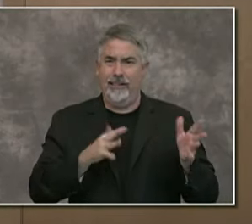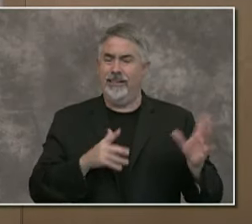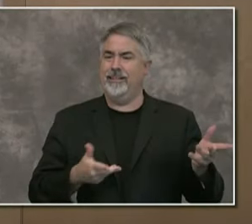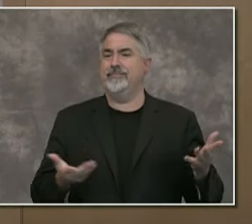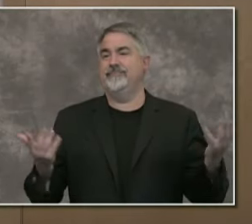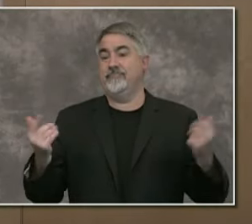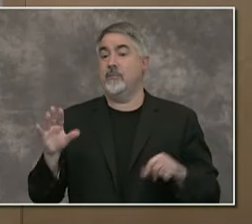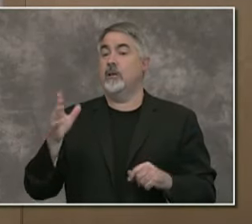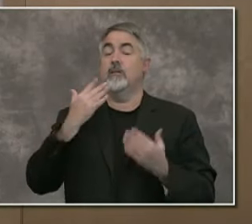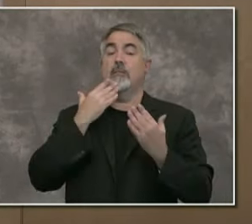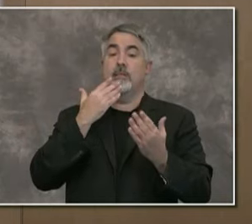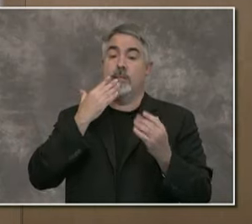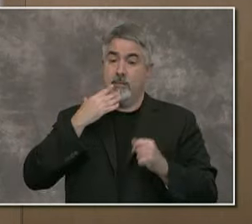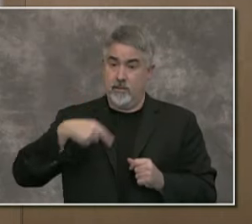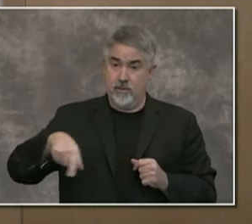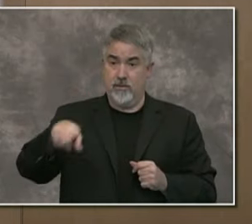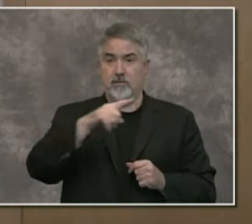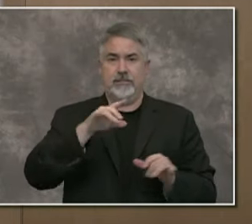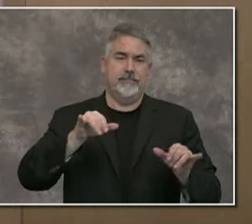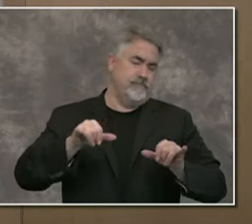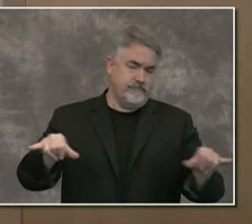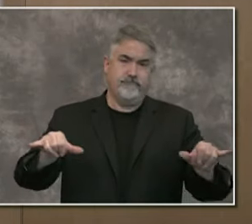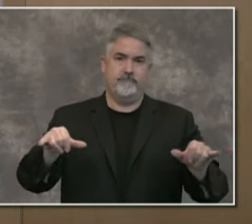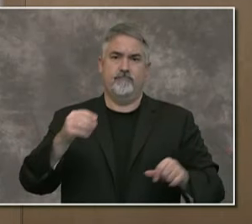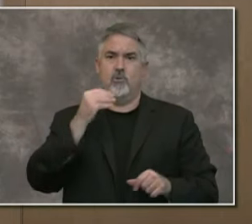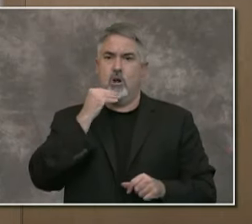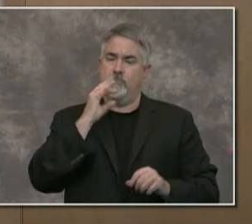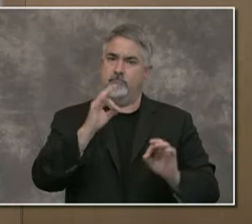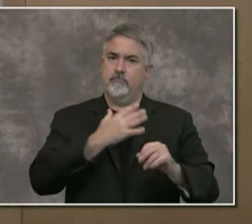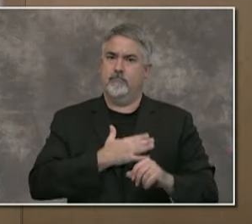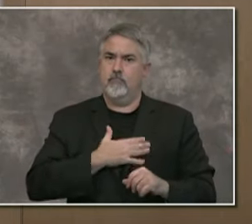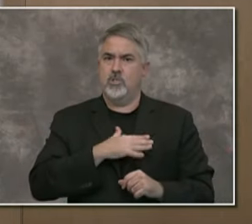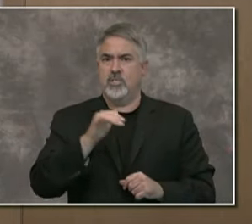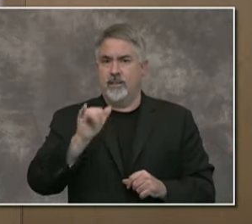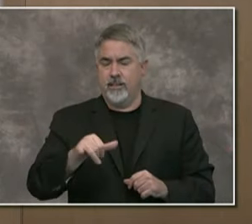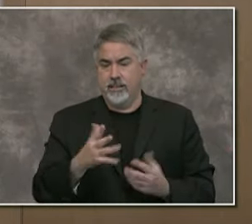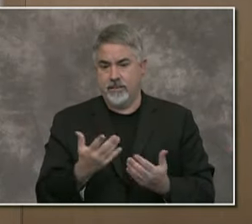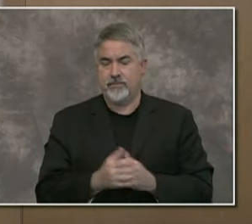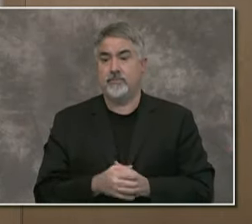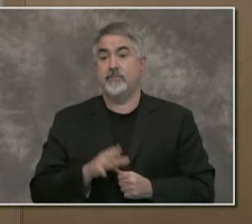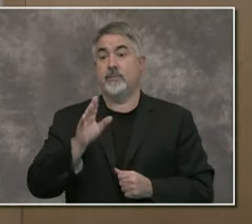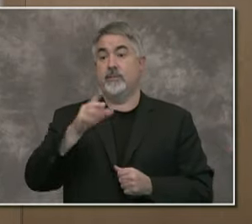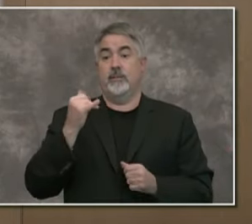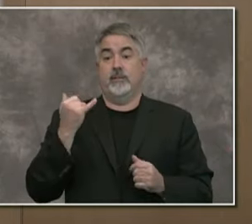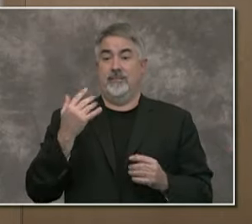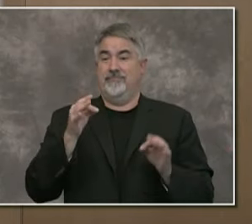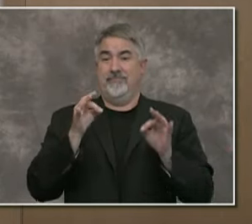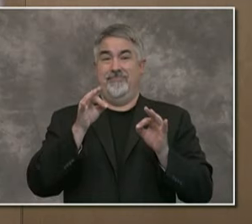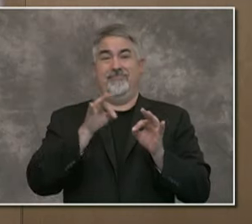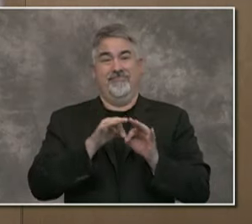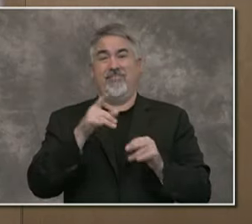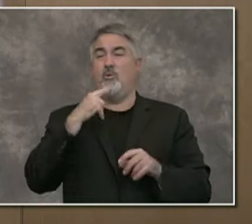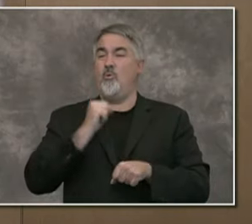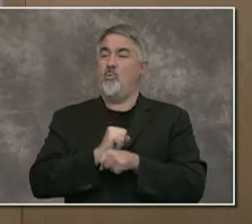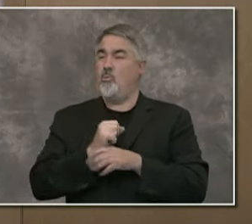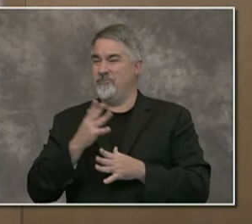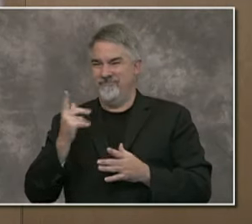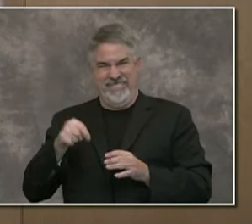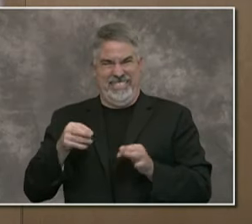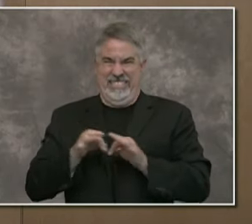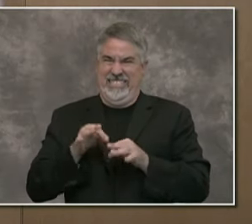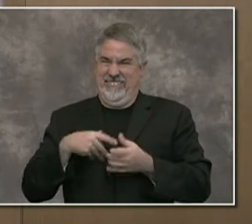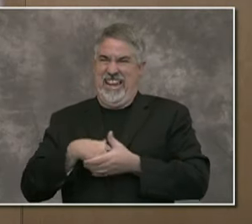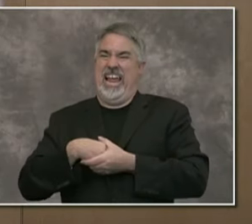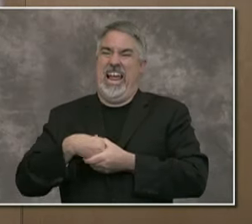stay at home, unless you are going out for essential activities or as an essential worker. In this case, when you leave